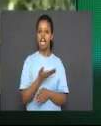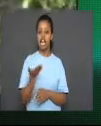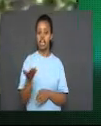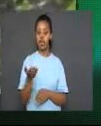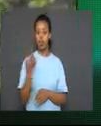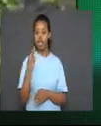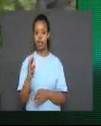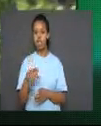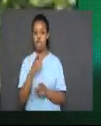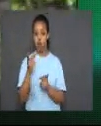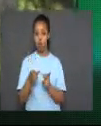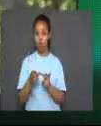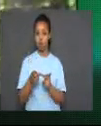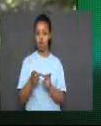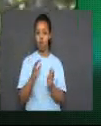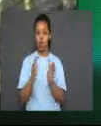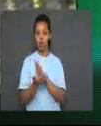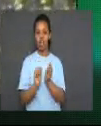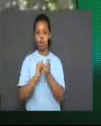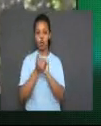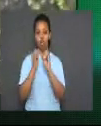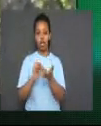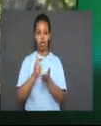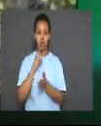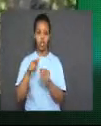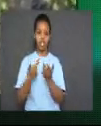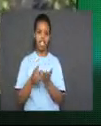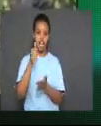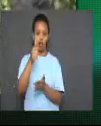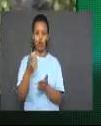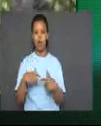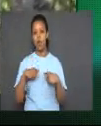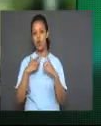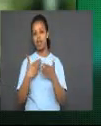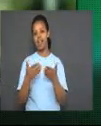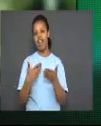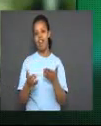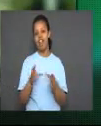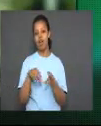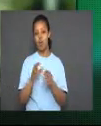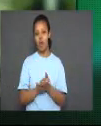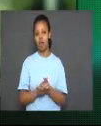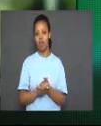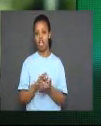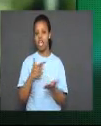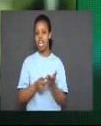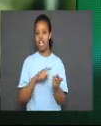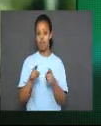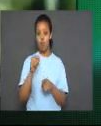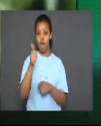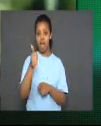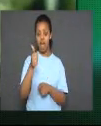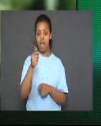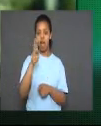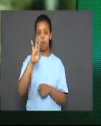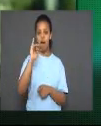them less harsh. The term abiotic describes the